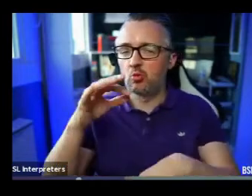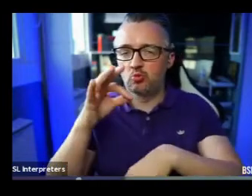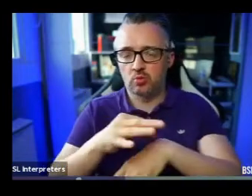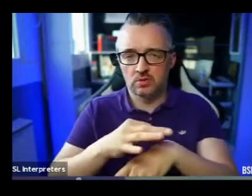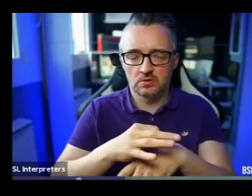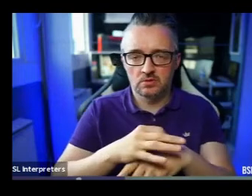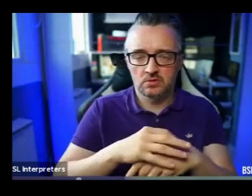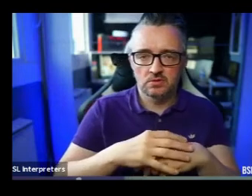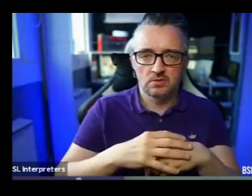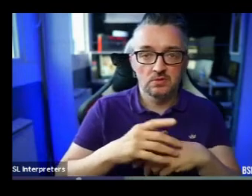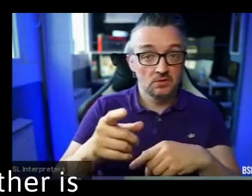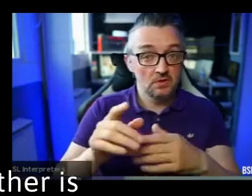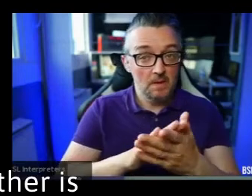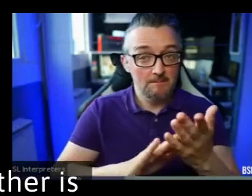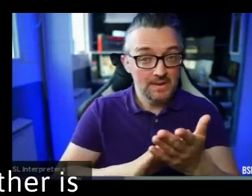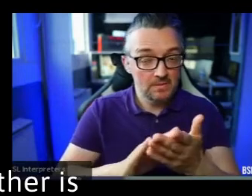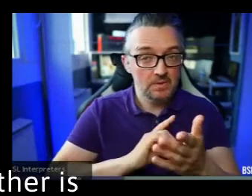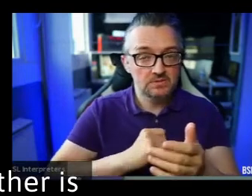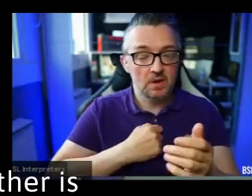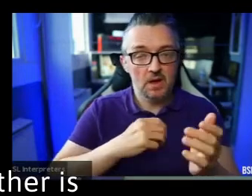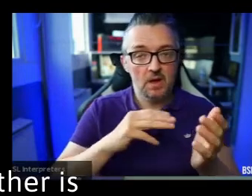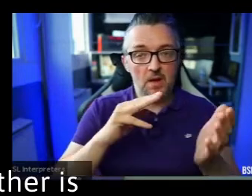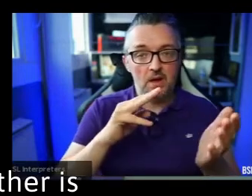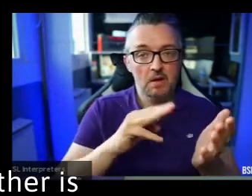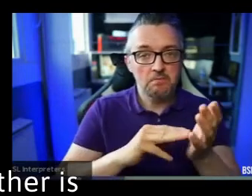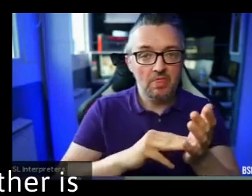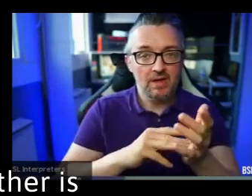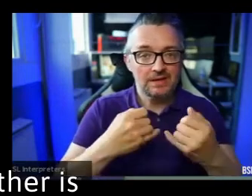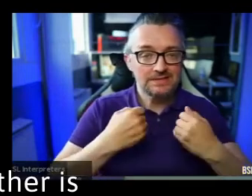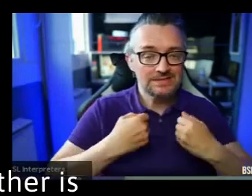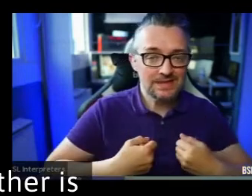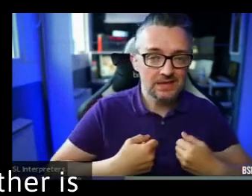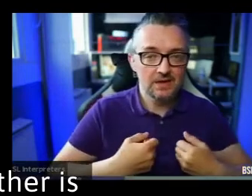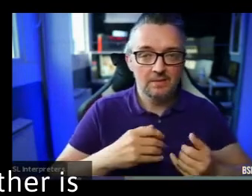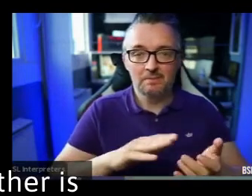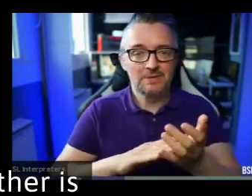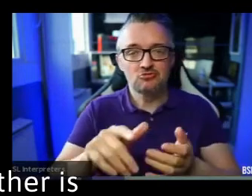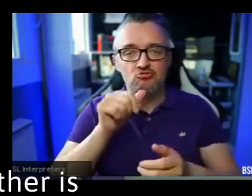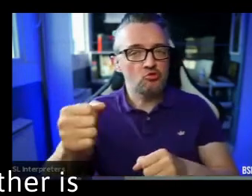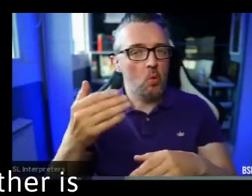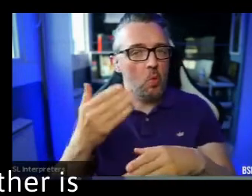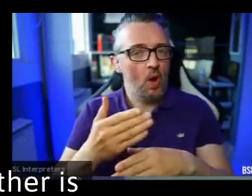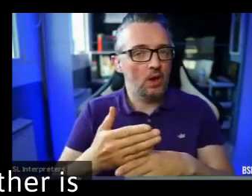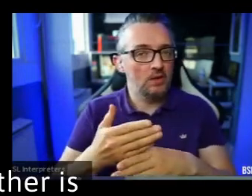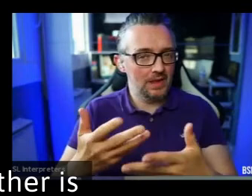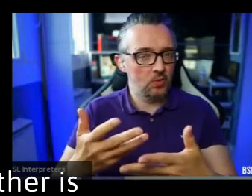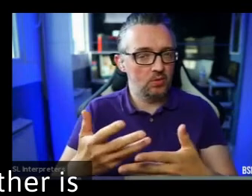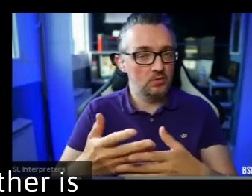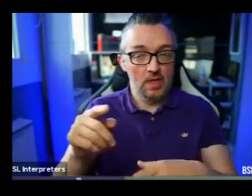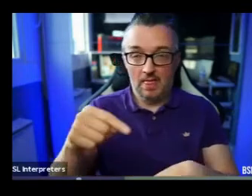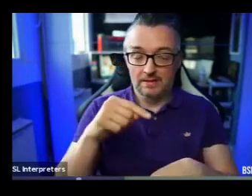very funny. He said to the doctor, "Do you mean that because my mother is this sick that she's not your work